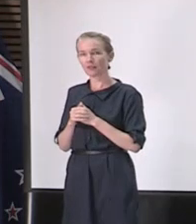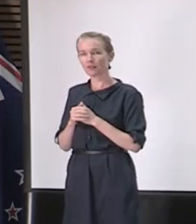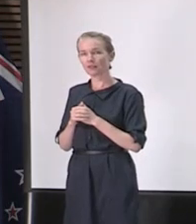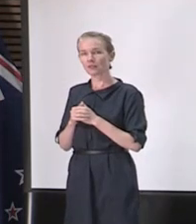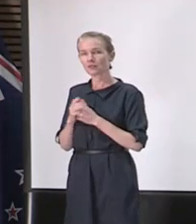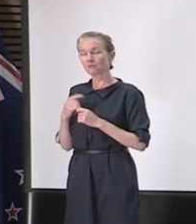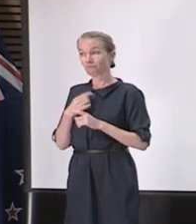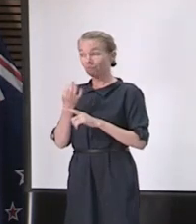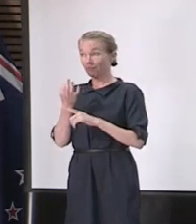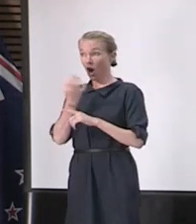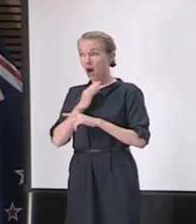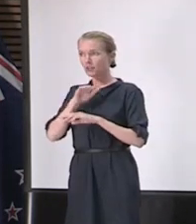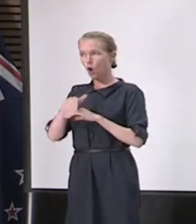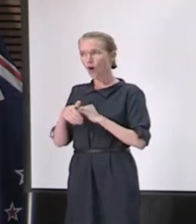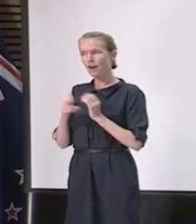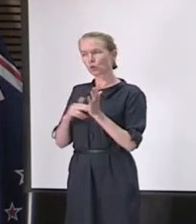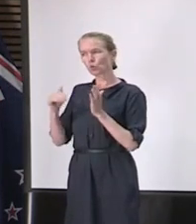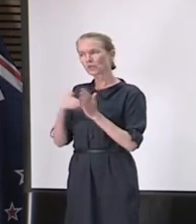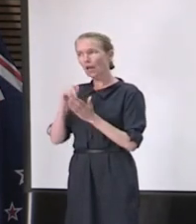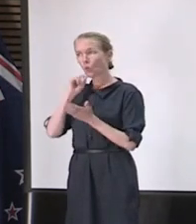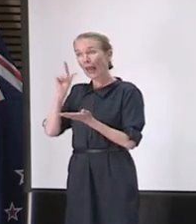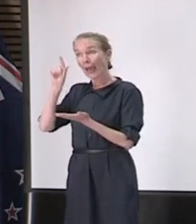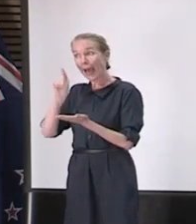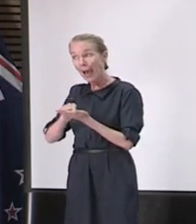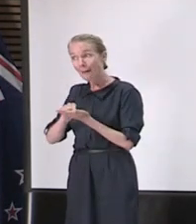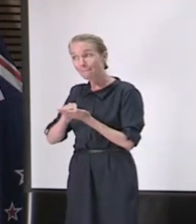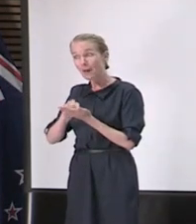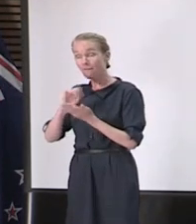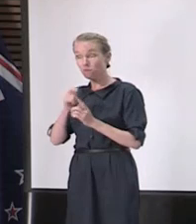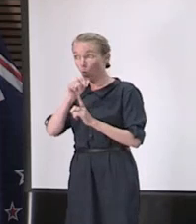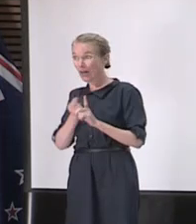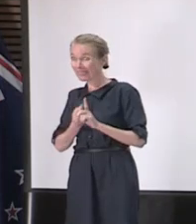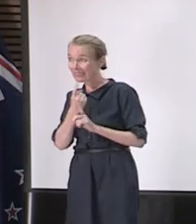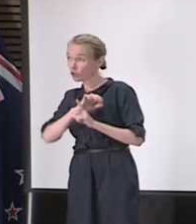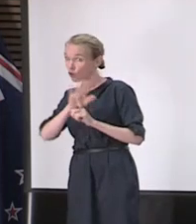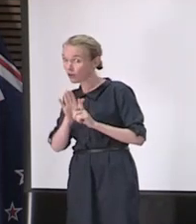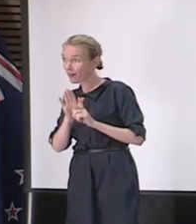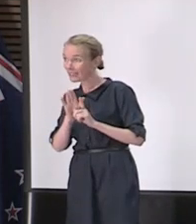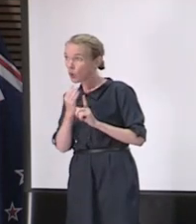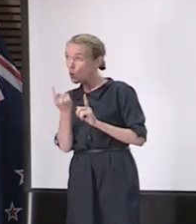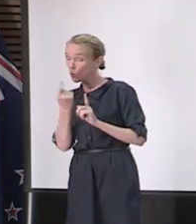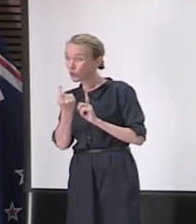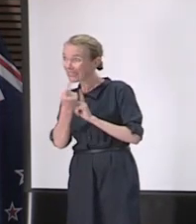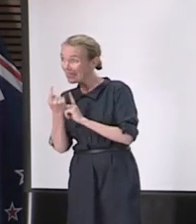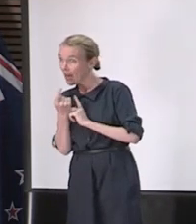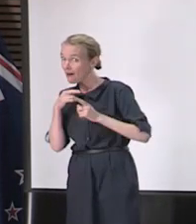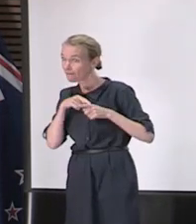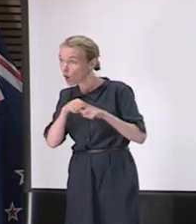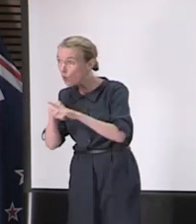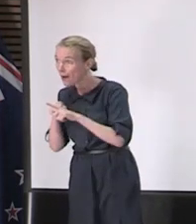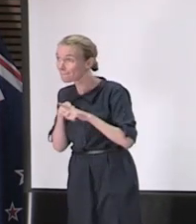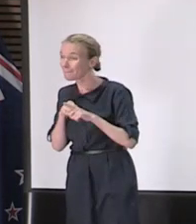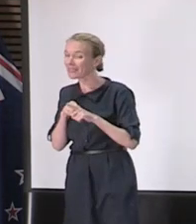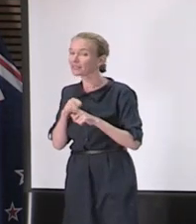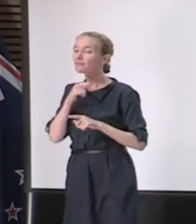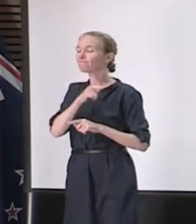app? What's the time frame? Yeah, and so that's just to give you an indication. Of course, we've always said that we think that there are a range of solutions there, and we've never wanted to be